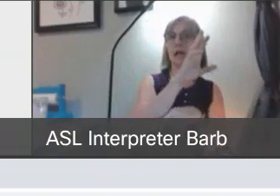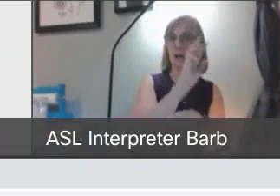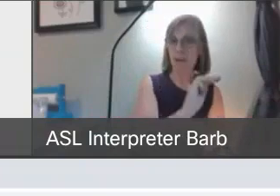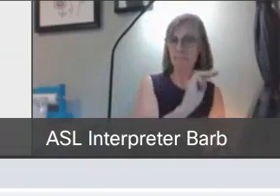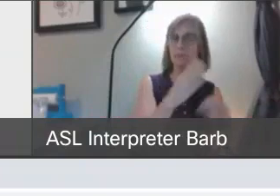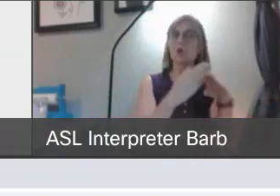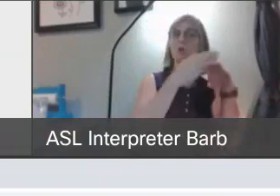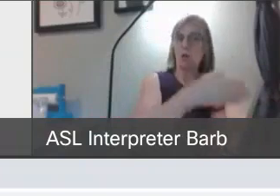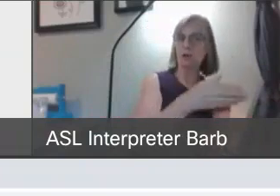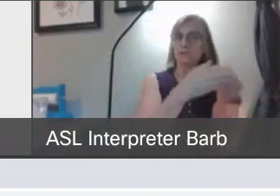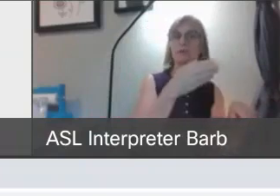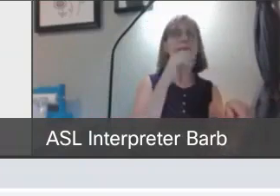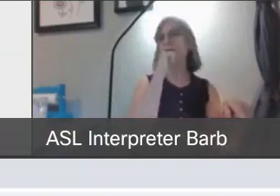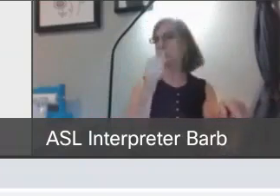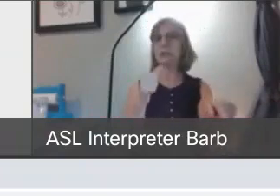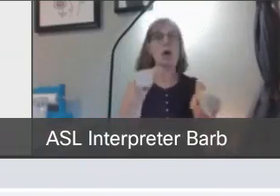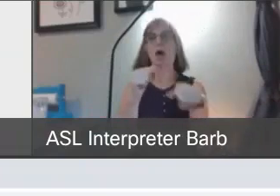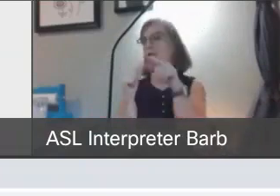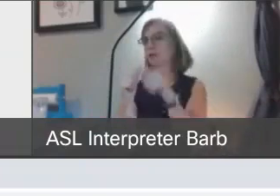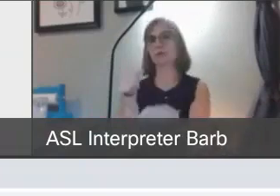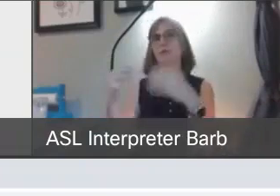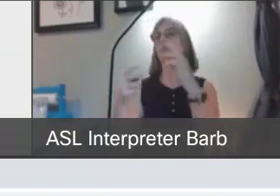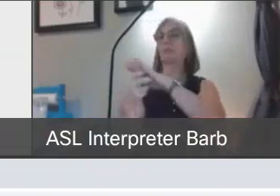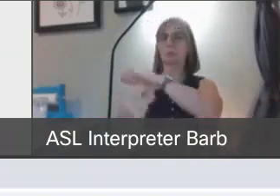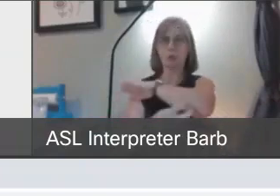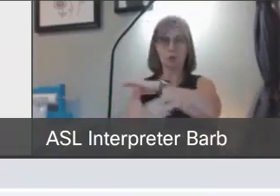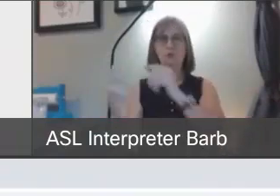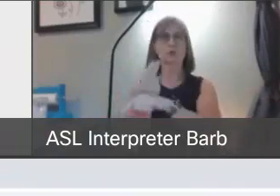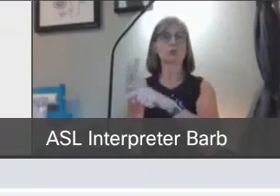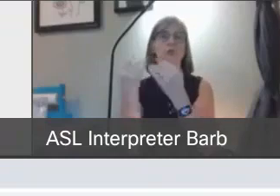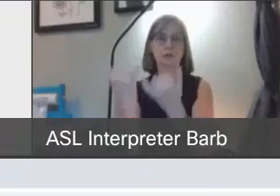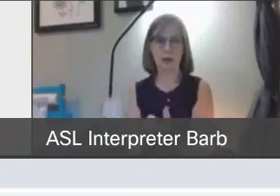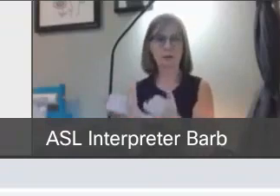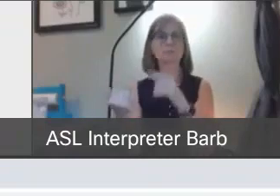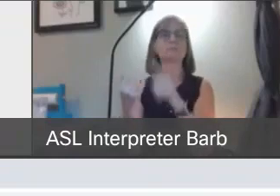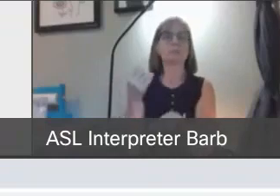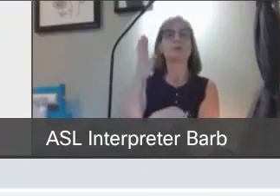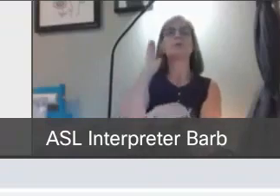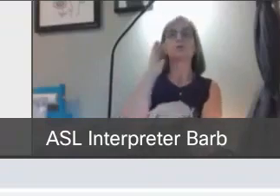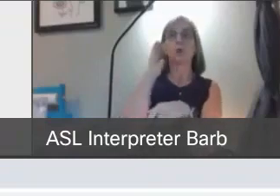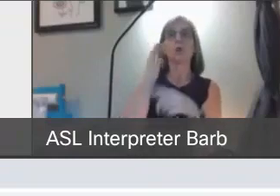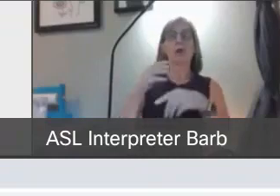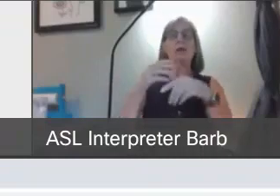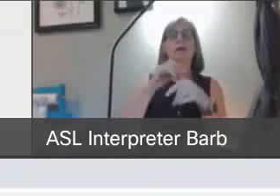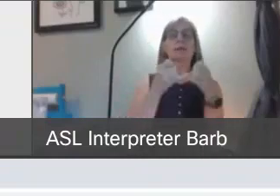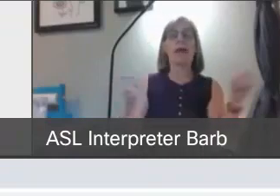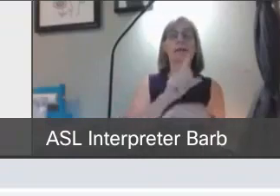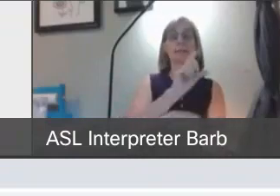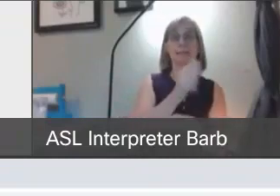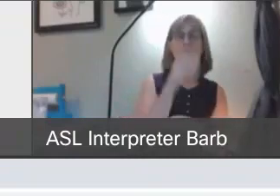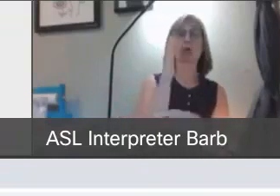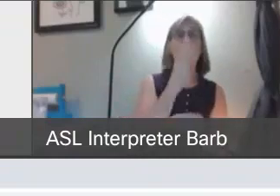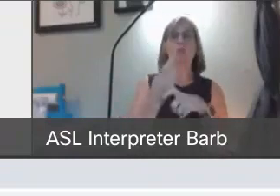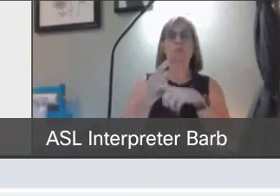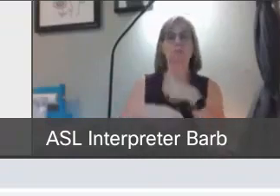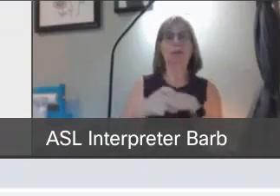Avenue to Southeast 7th Avenue, serving 5 stops previously served by Line 2. We also want to add Saturday and